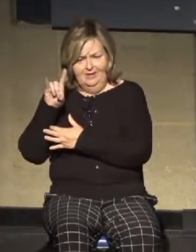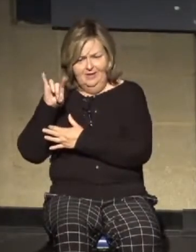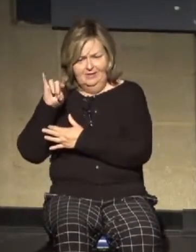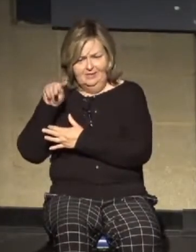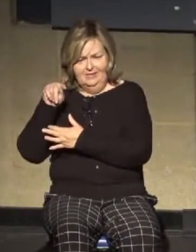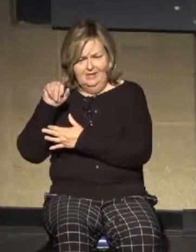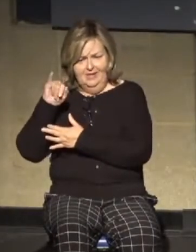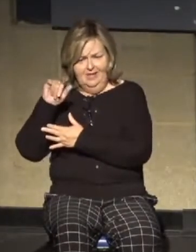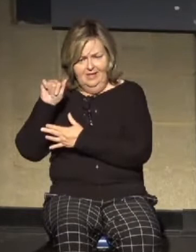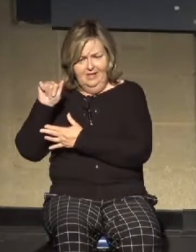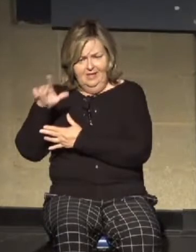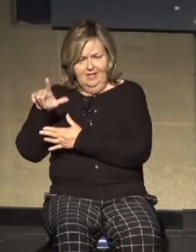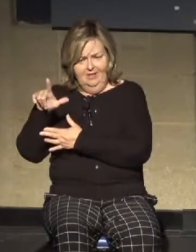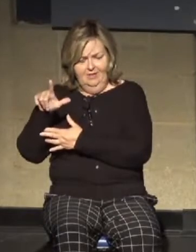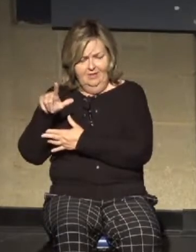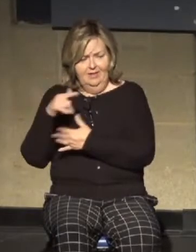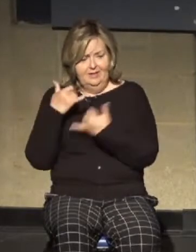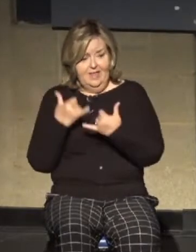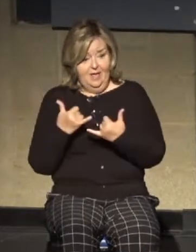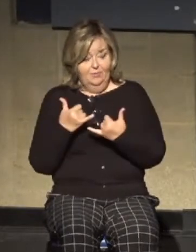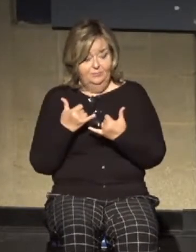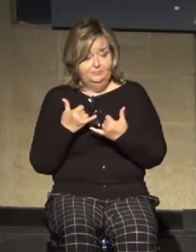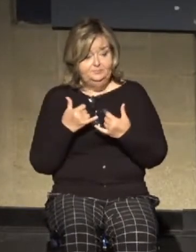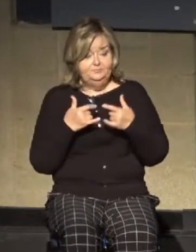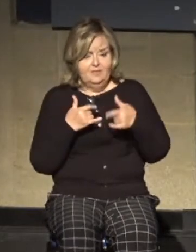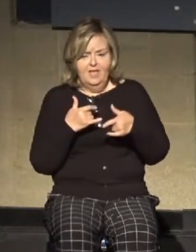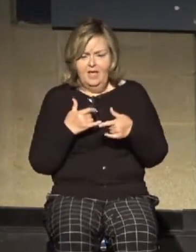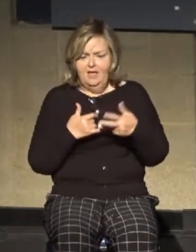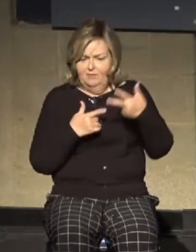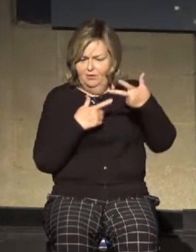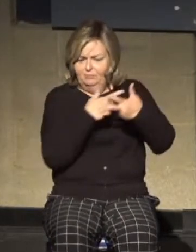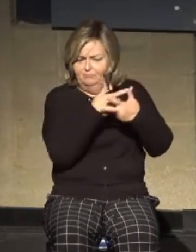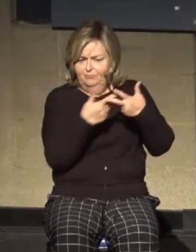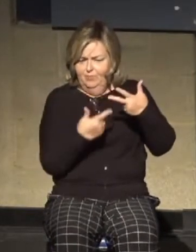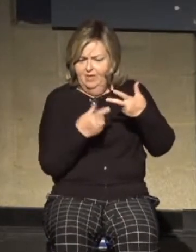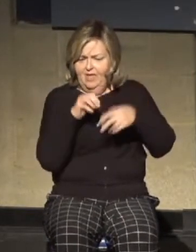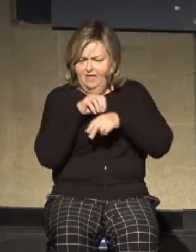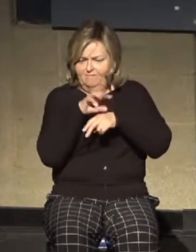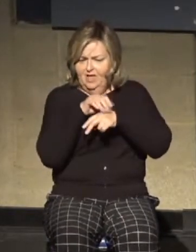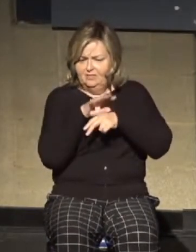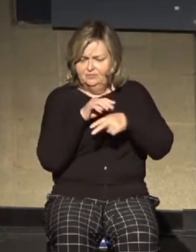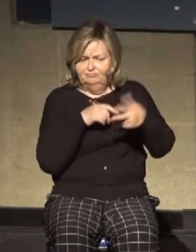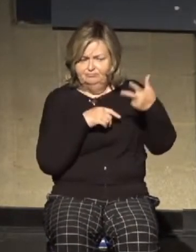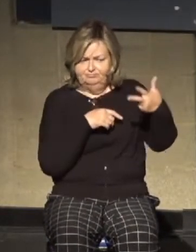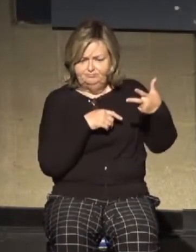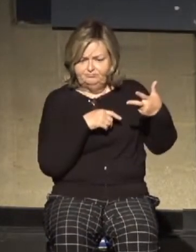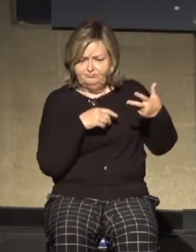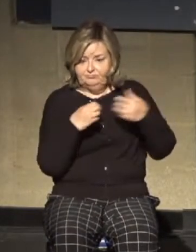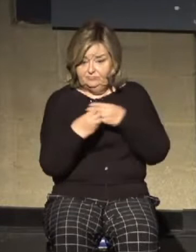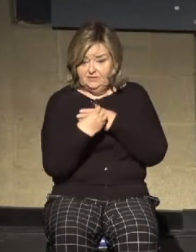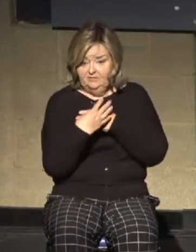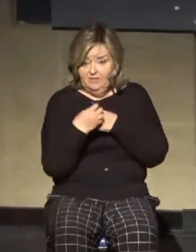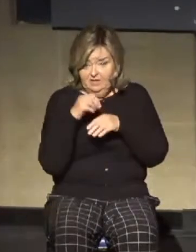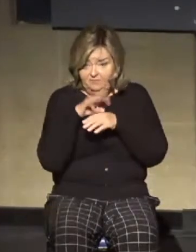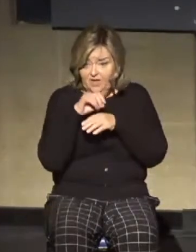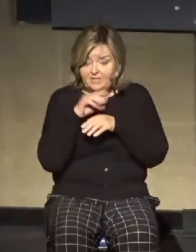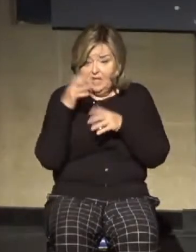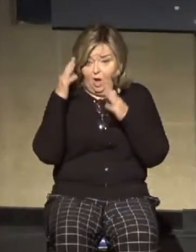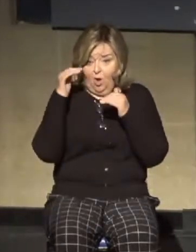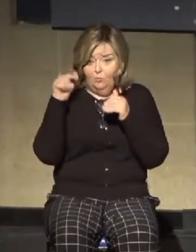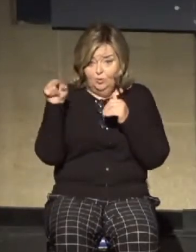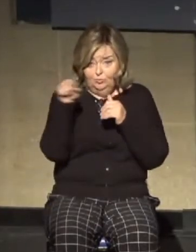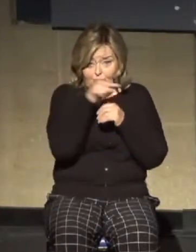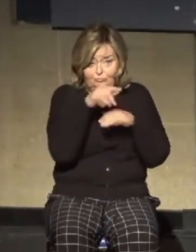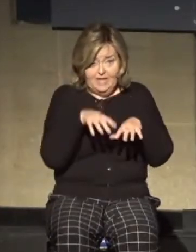Now, before I go back here and take this seat, I want to leave you with three pieces of advice. And it's advice that I hope that you will take with you